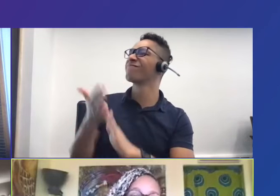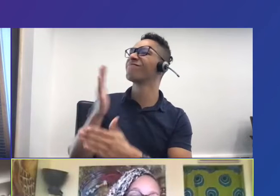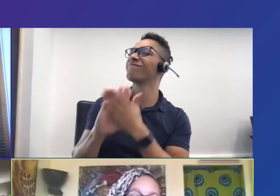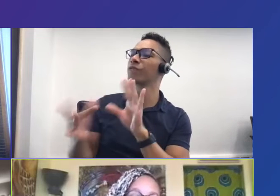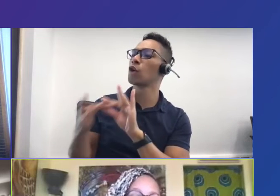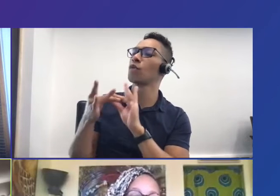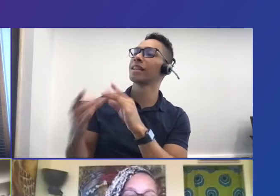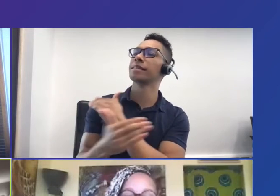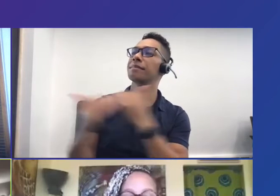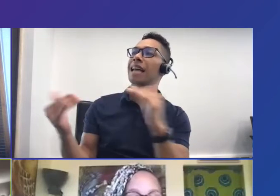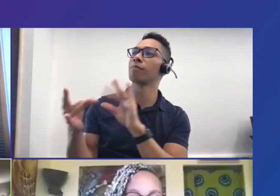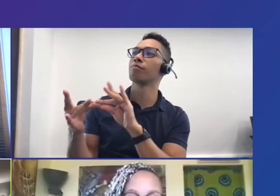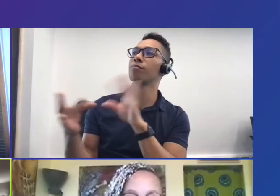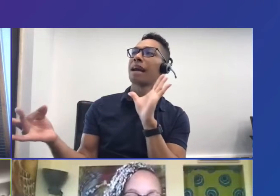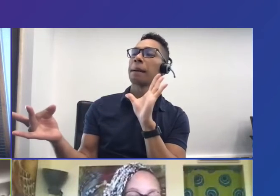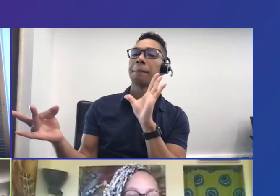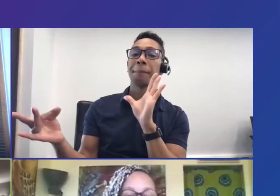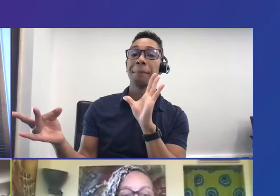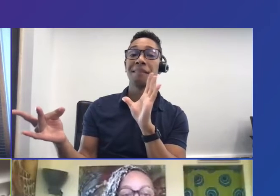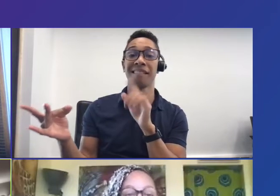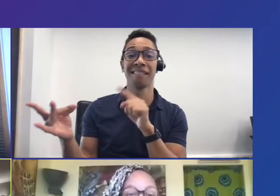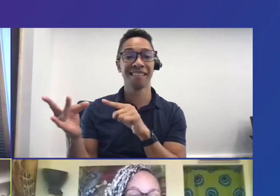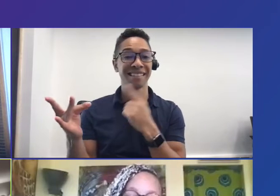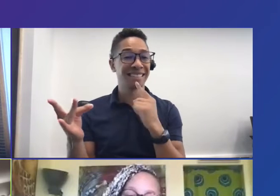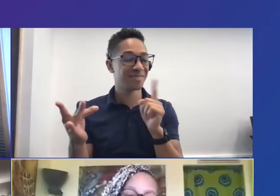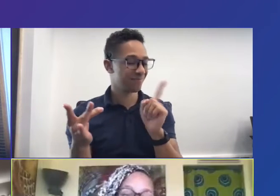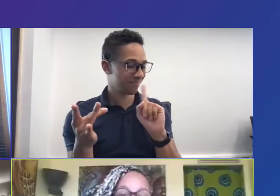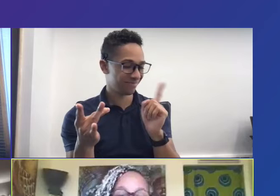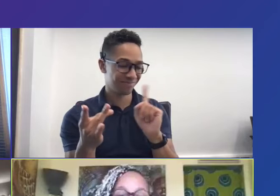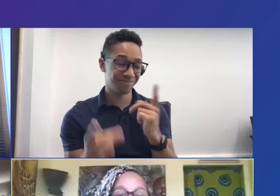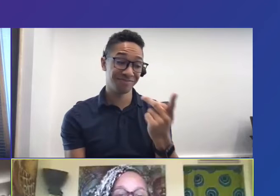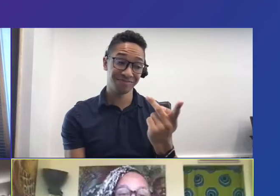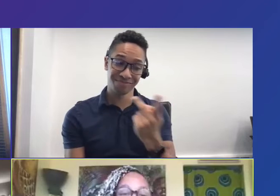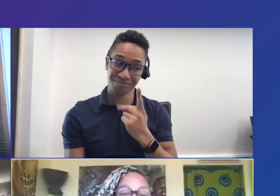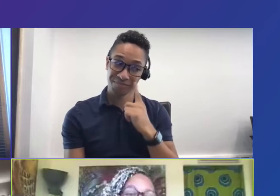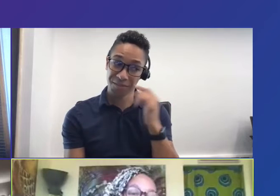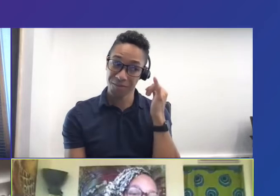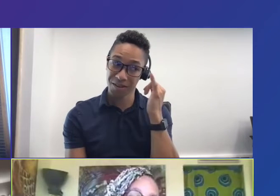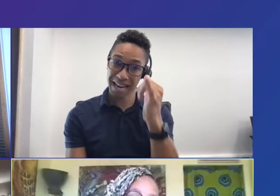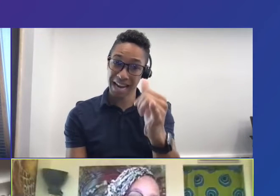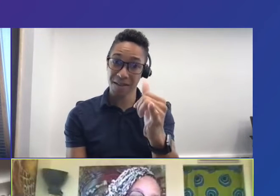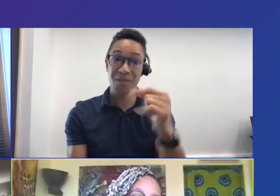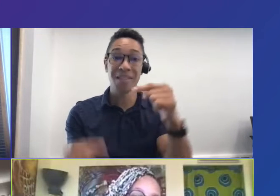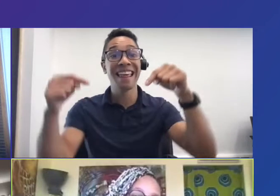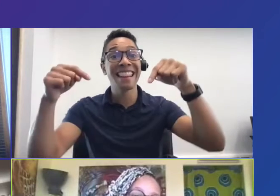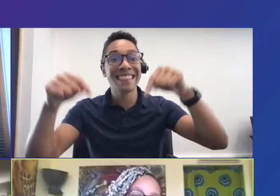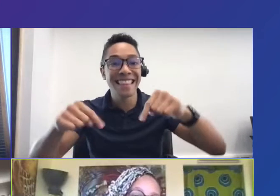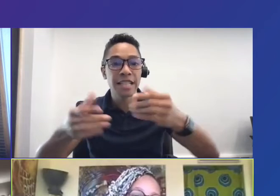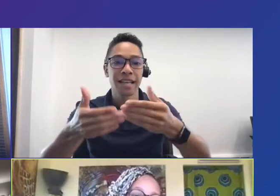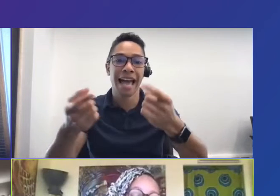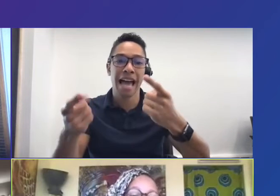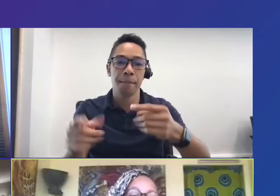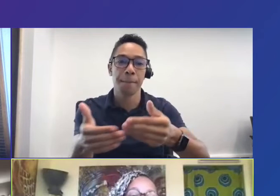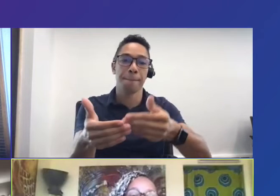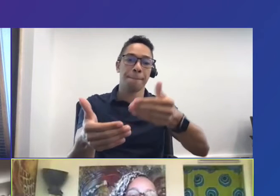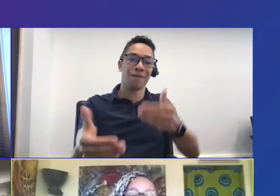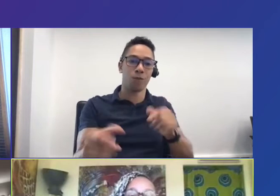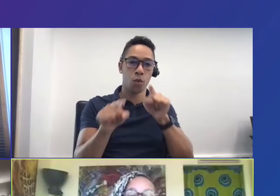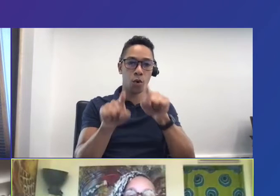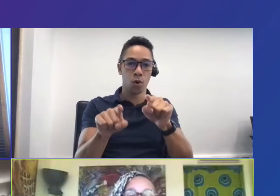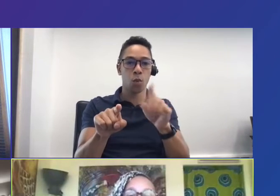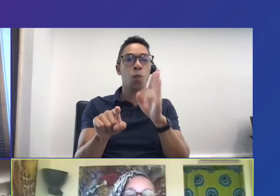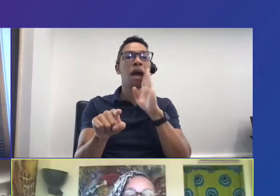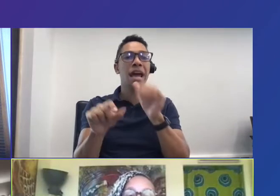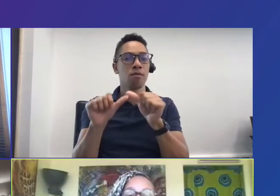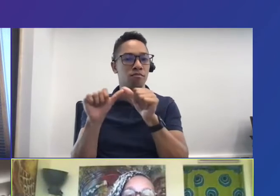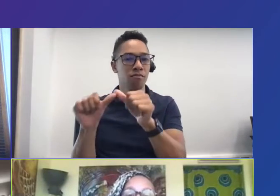then like, no, girl, it's me and you for life, because this was before you and it was after you. And once I think that I